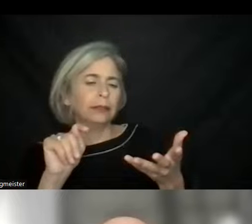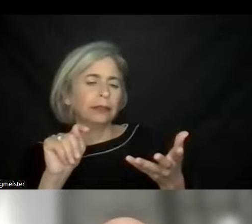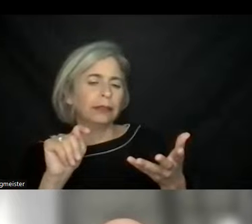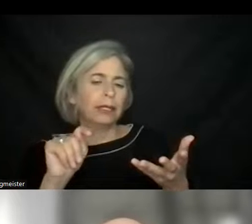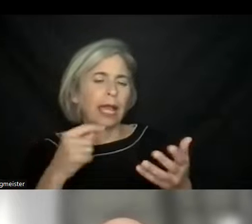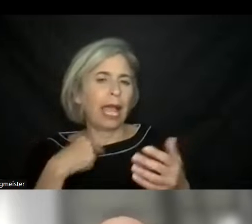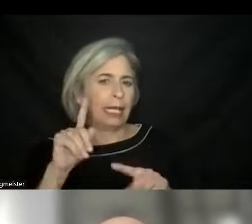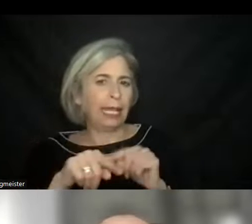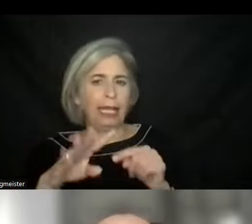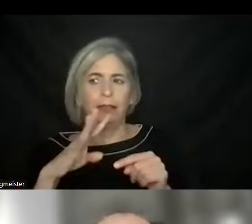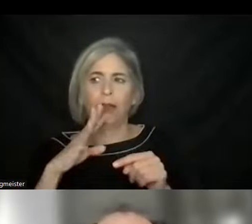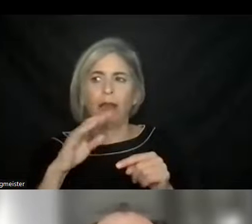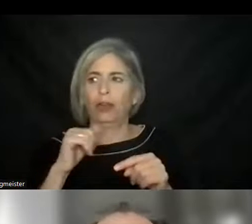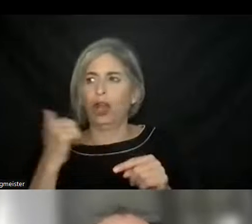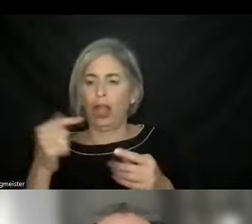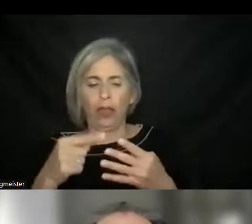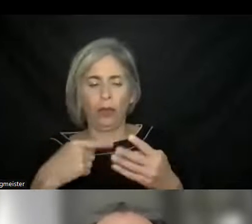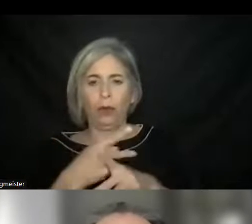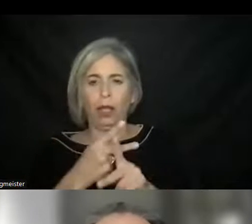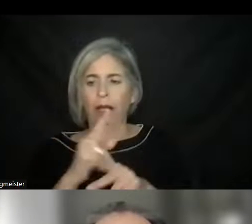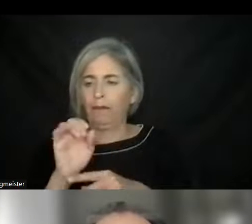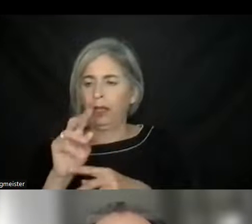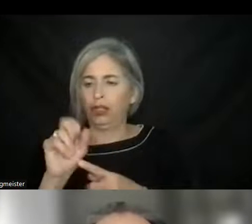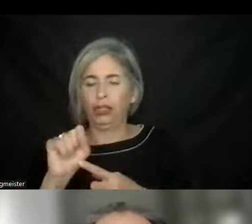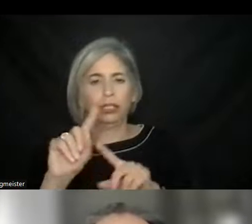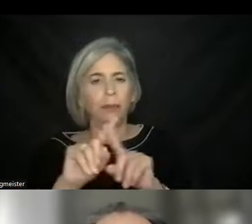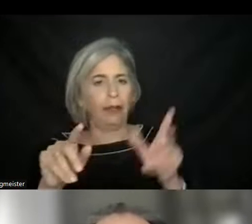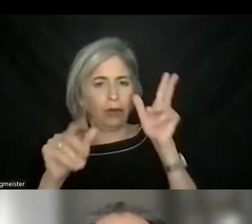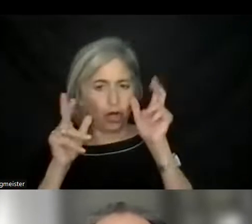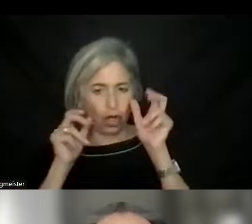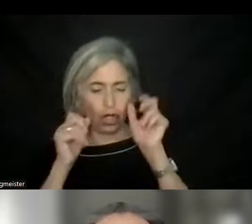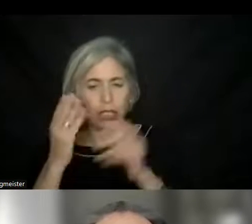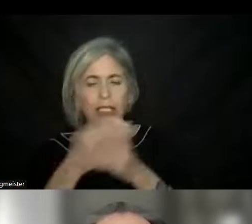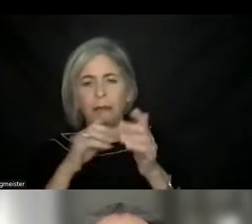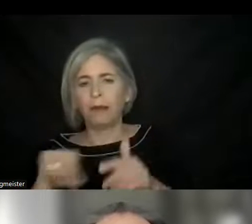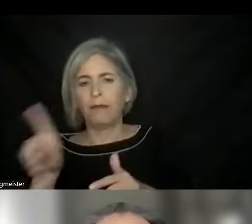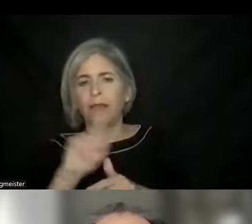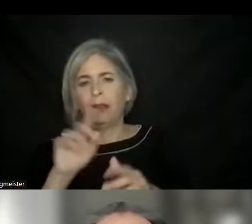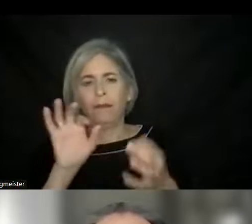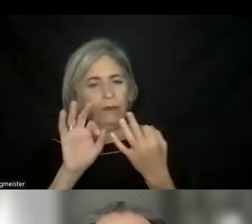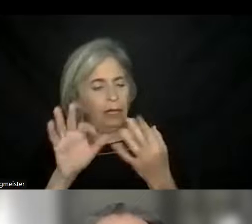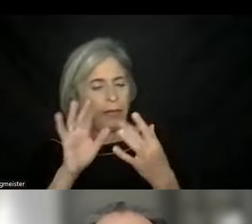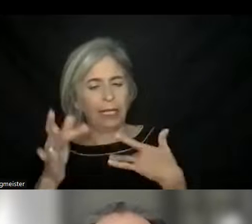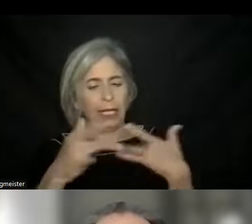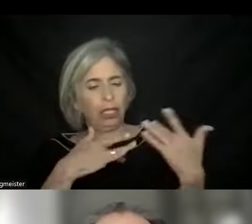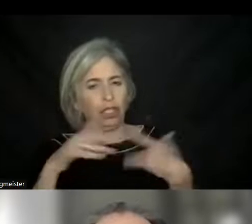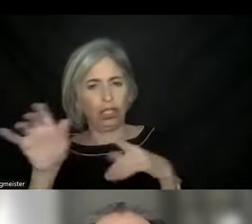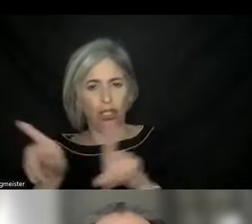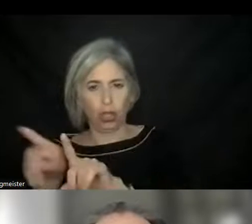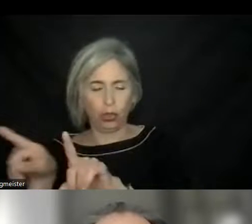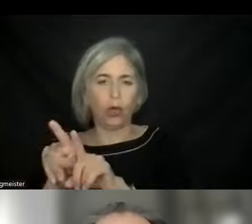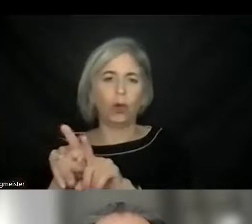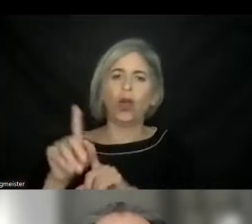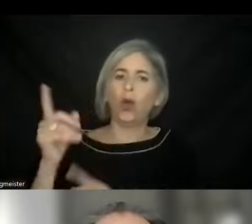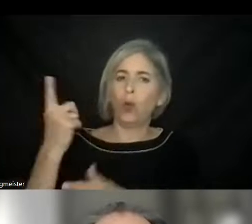and certainly I can't speak for product vendors but certainly have heard some of their feedback and concerns